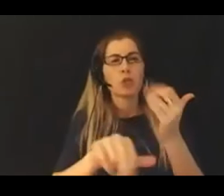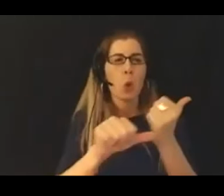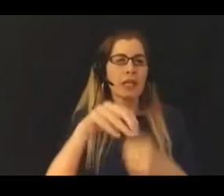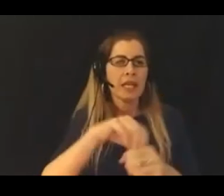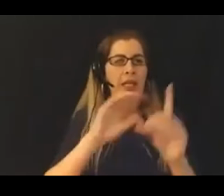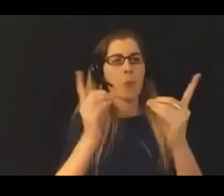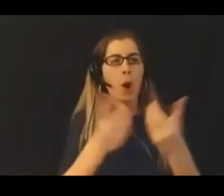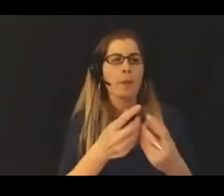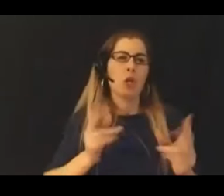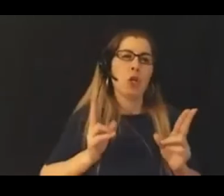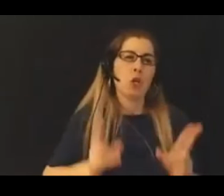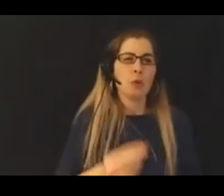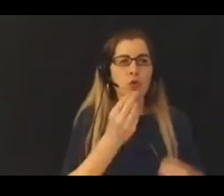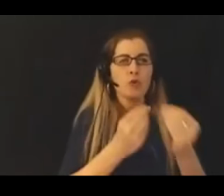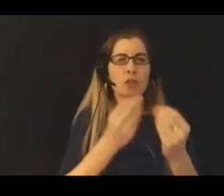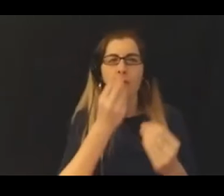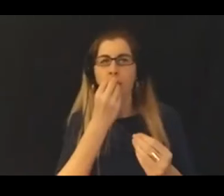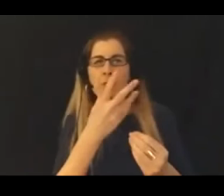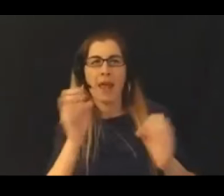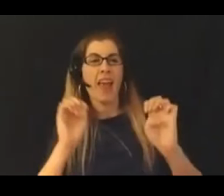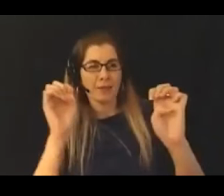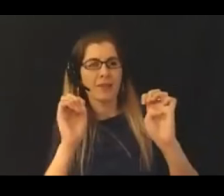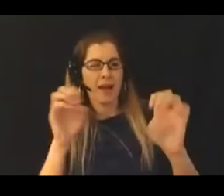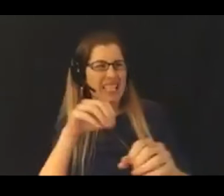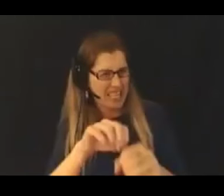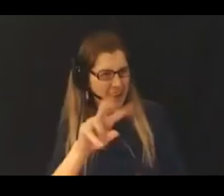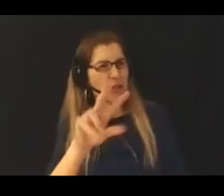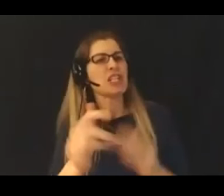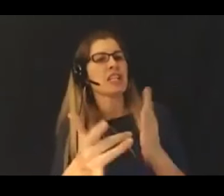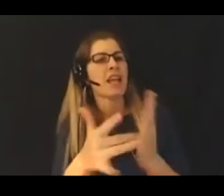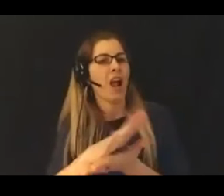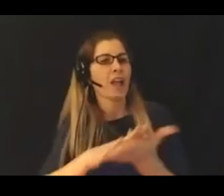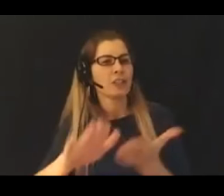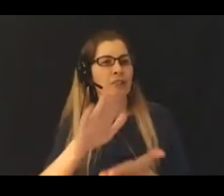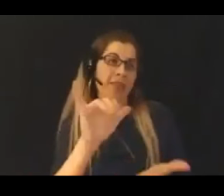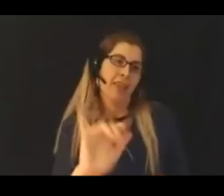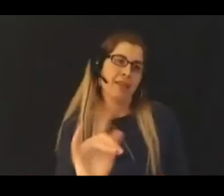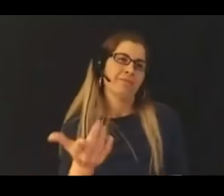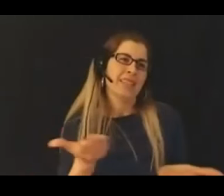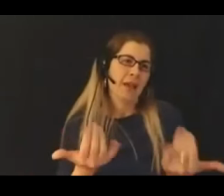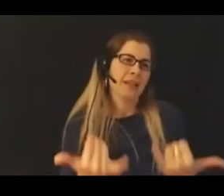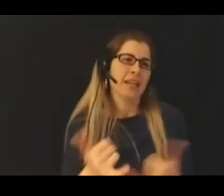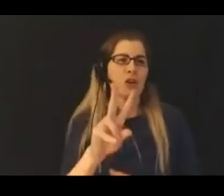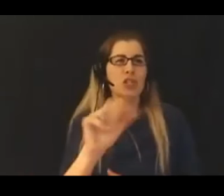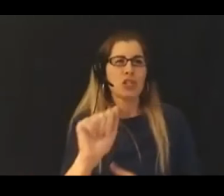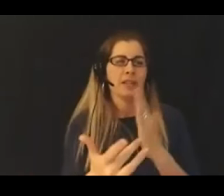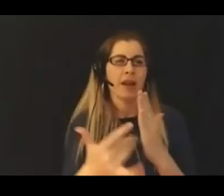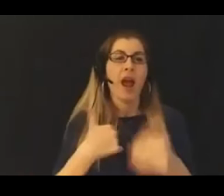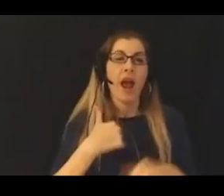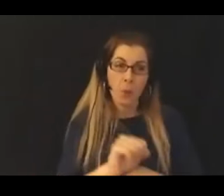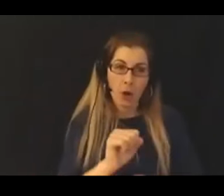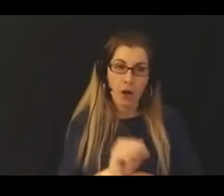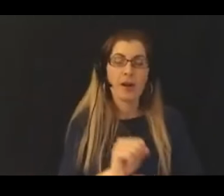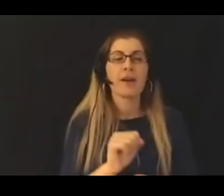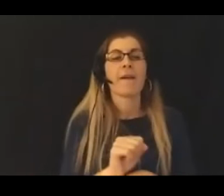Human Nutrition, Foods, and Exercise at Virginia Tech. So that's where I am now. I am working in the laboratory of Dr. Warren